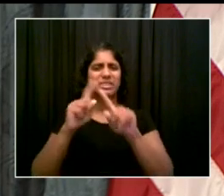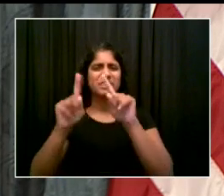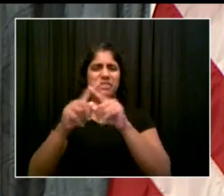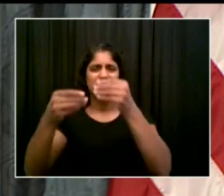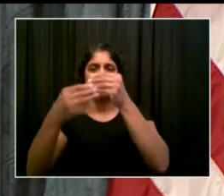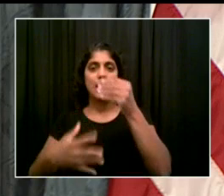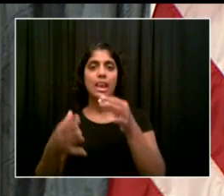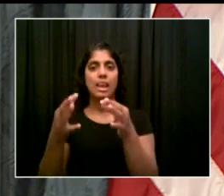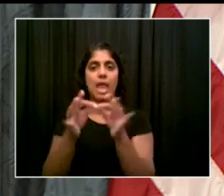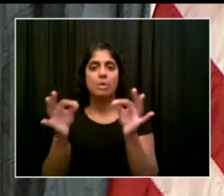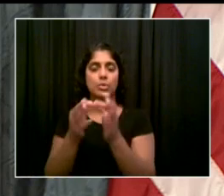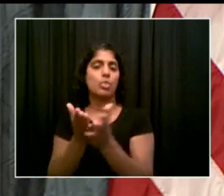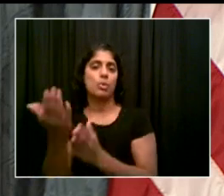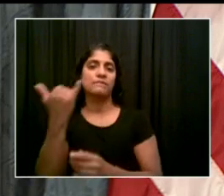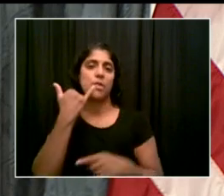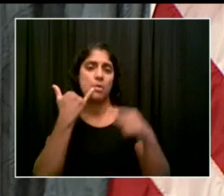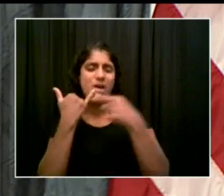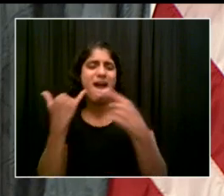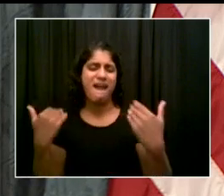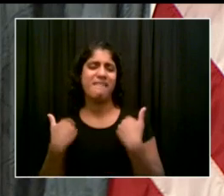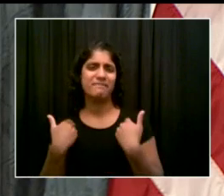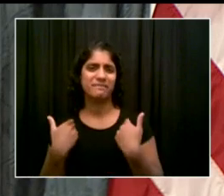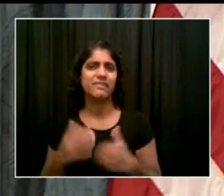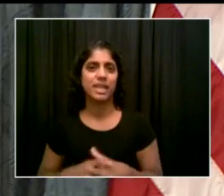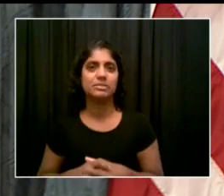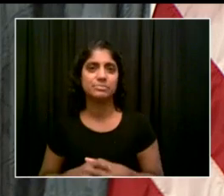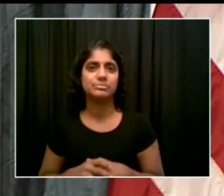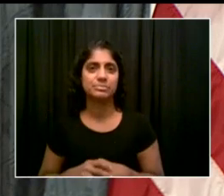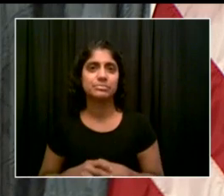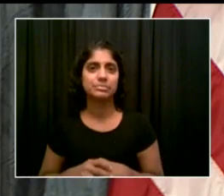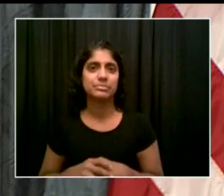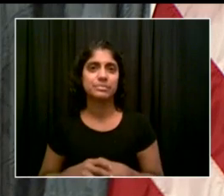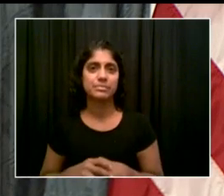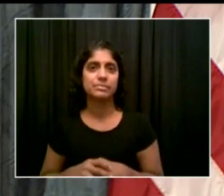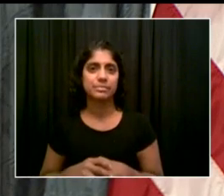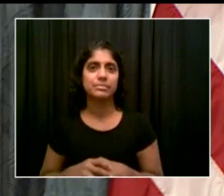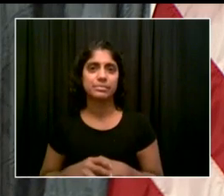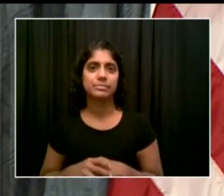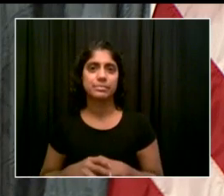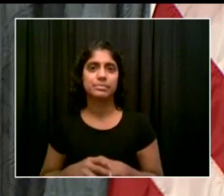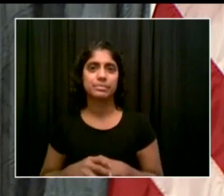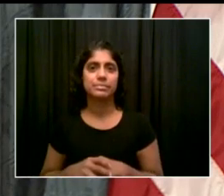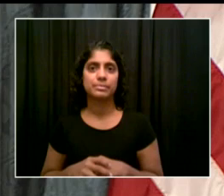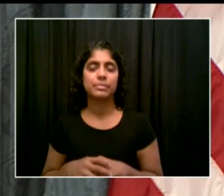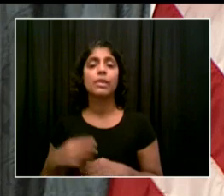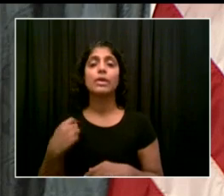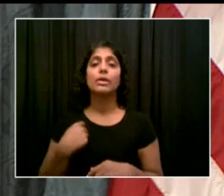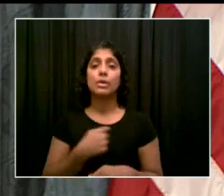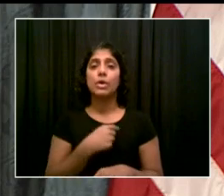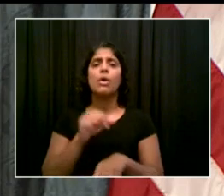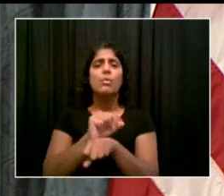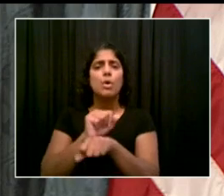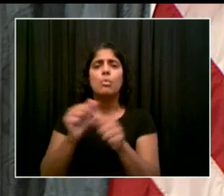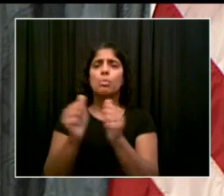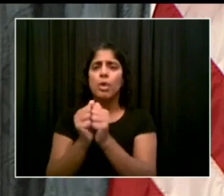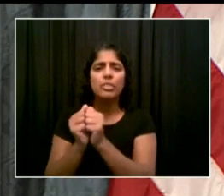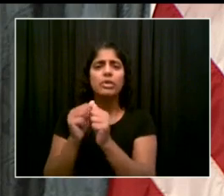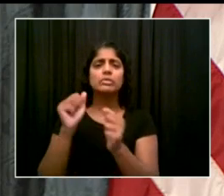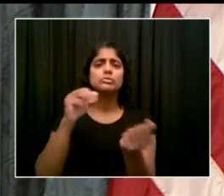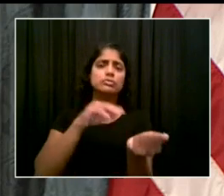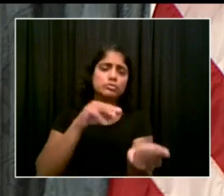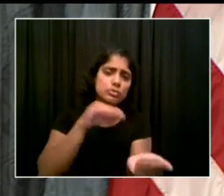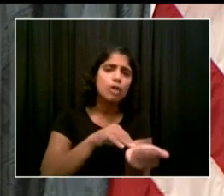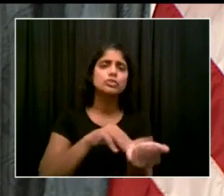months, has been partnering with the family doctors, the pediatricians, the community-based practices, the